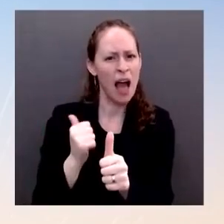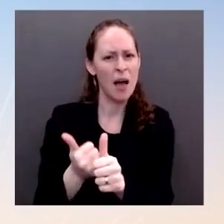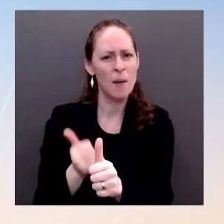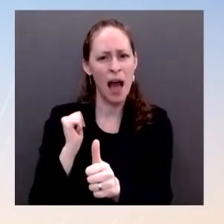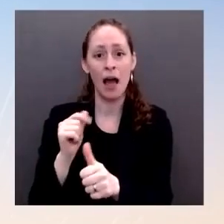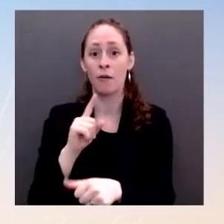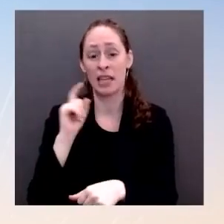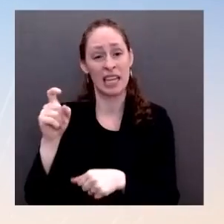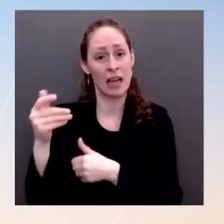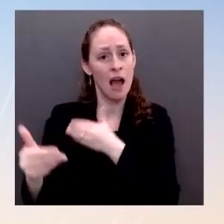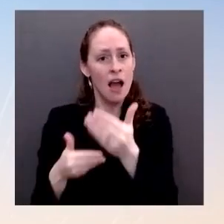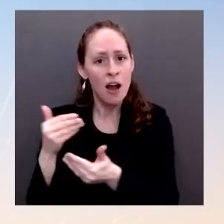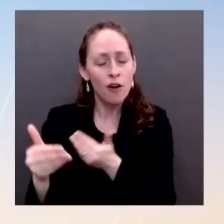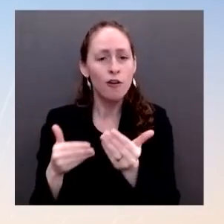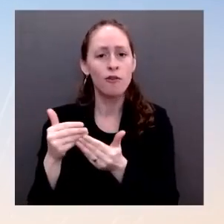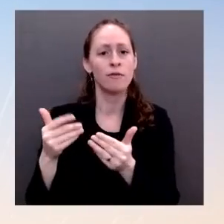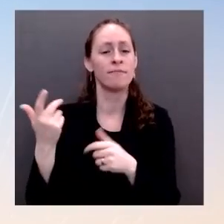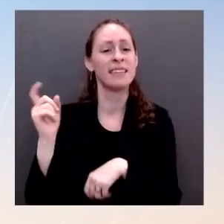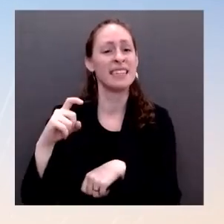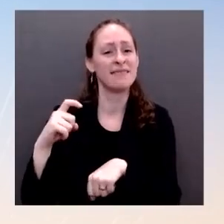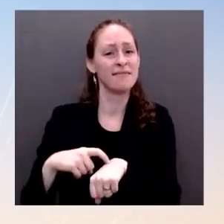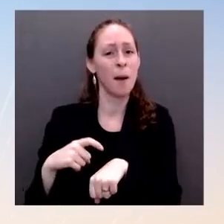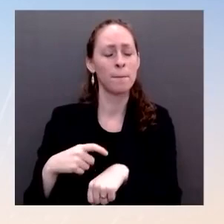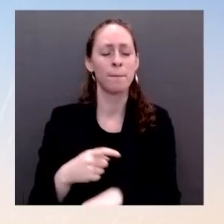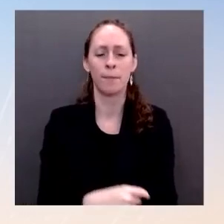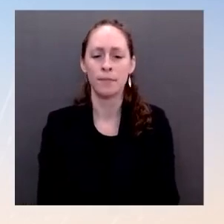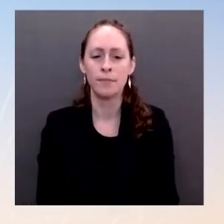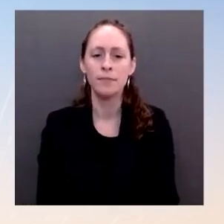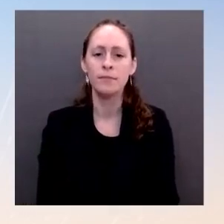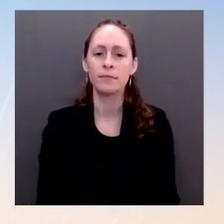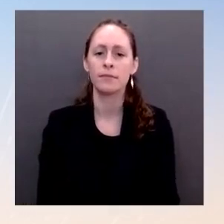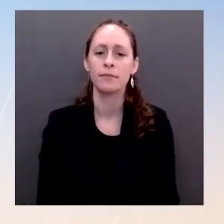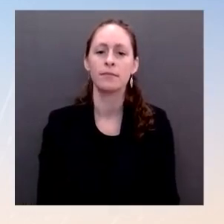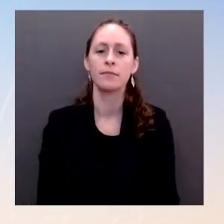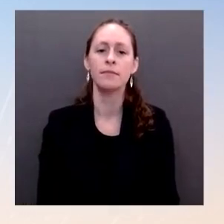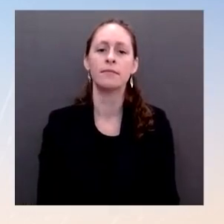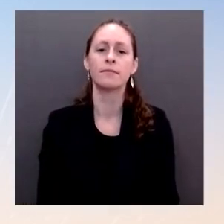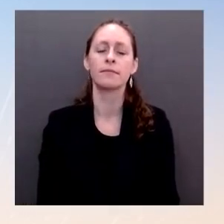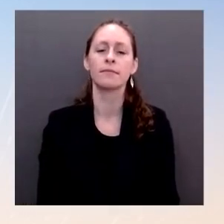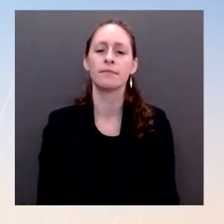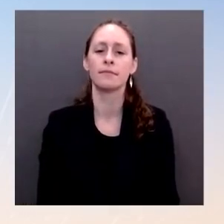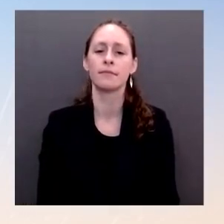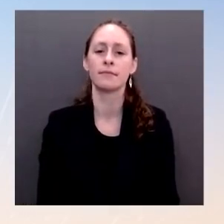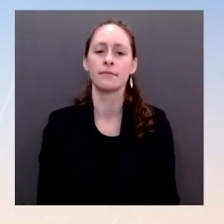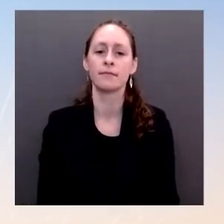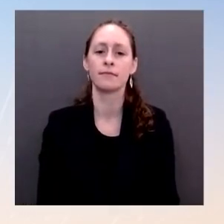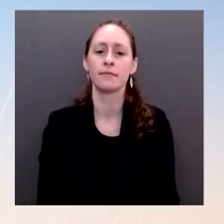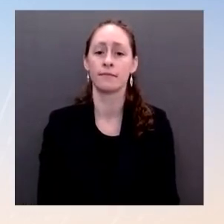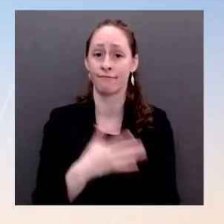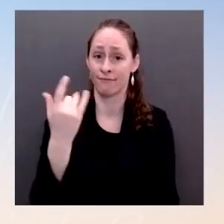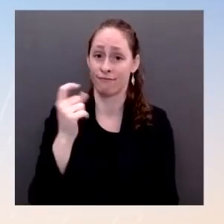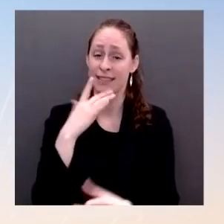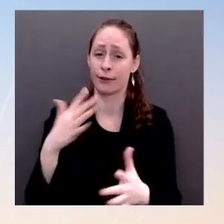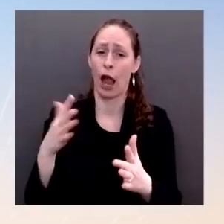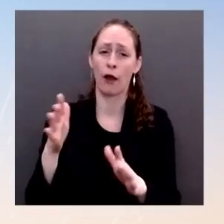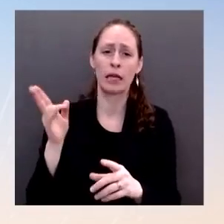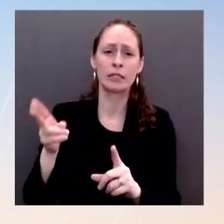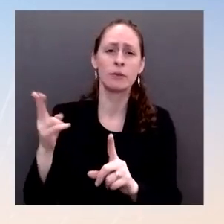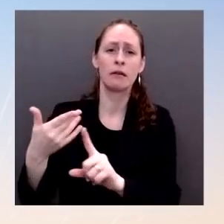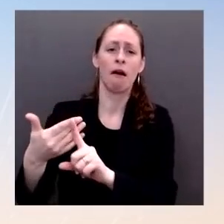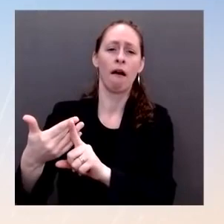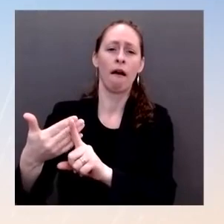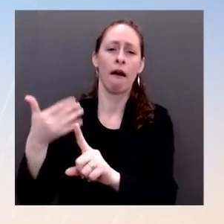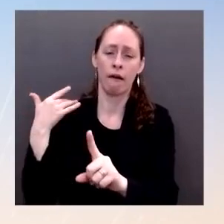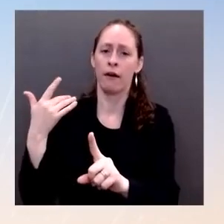but there's a long history here that's led to this moment. Go ahead. Thank you, Jen. Secretary Blinken is